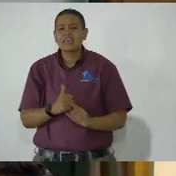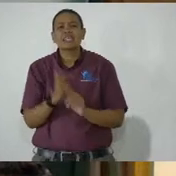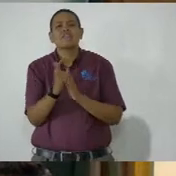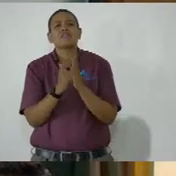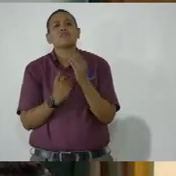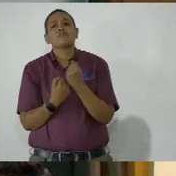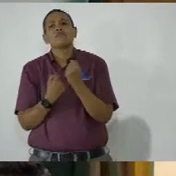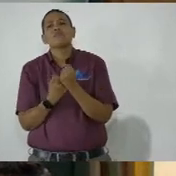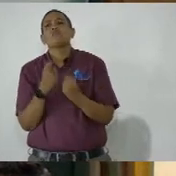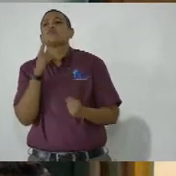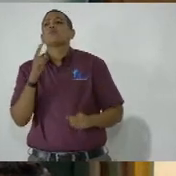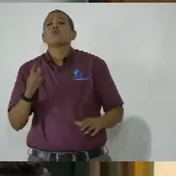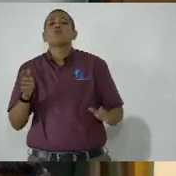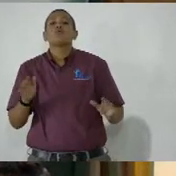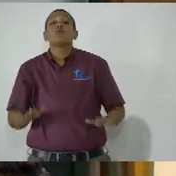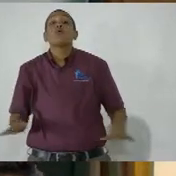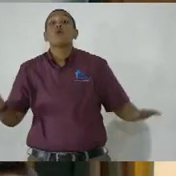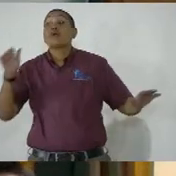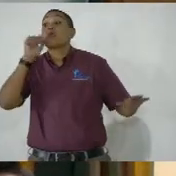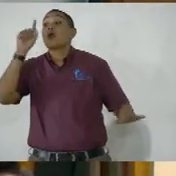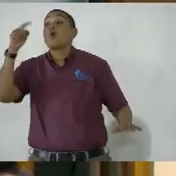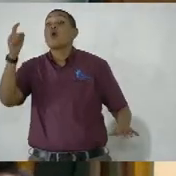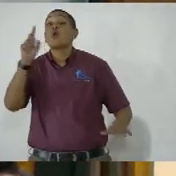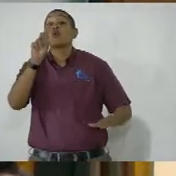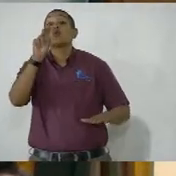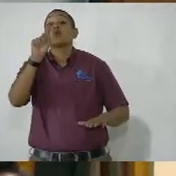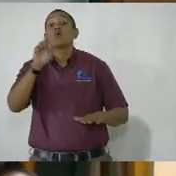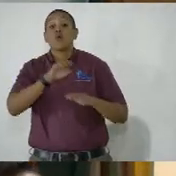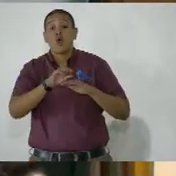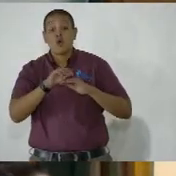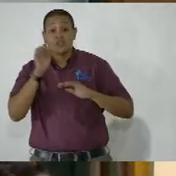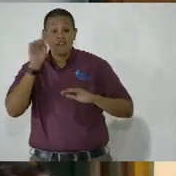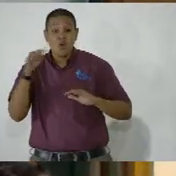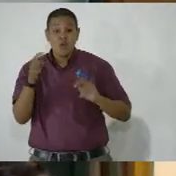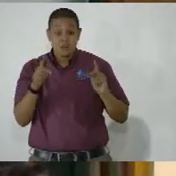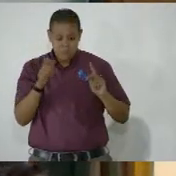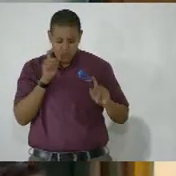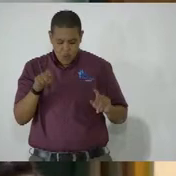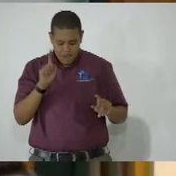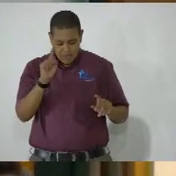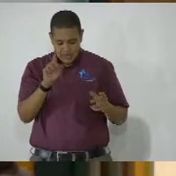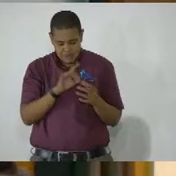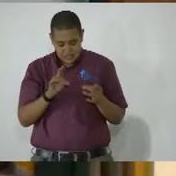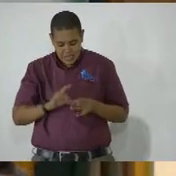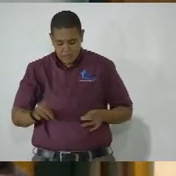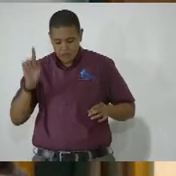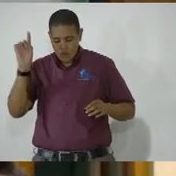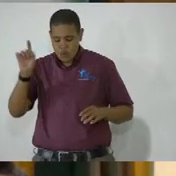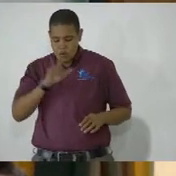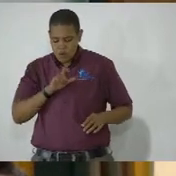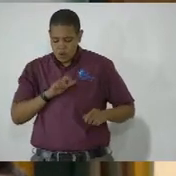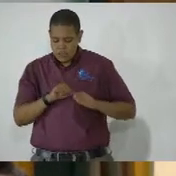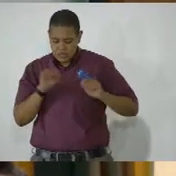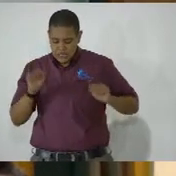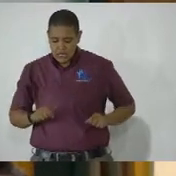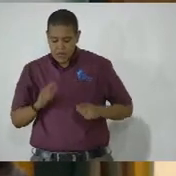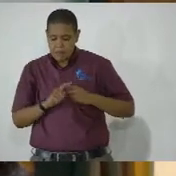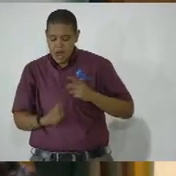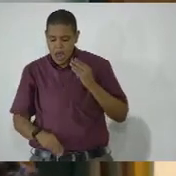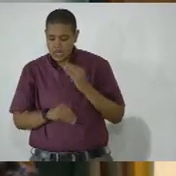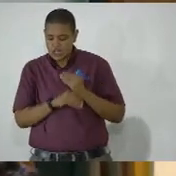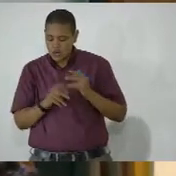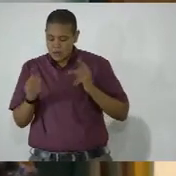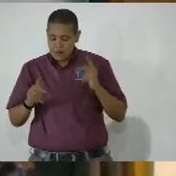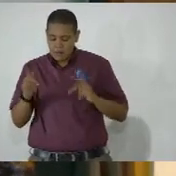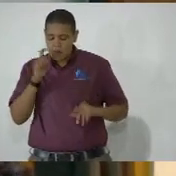aid to virtually, not only due to counsel for persons who have to give a statement at the police stations, but also to